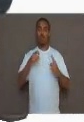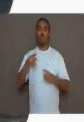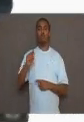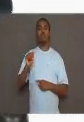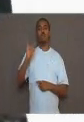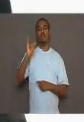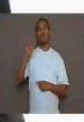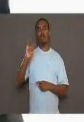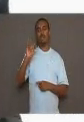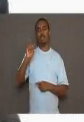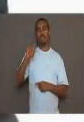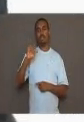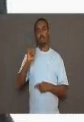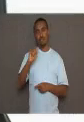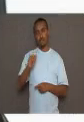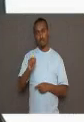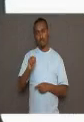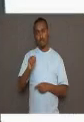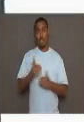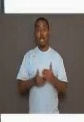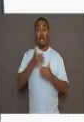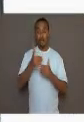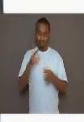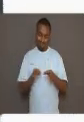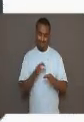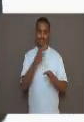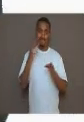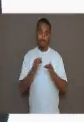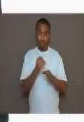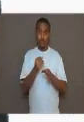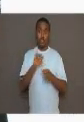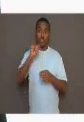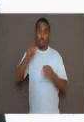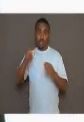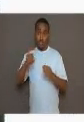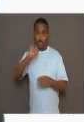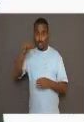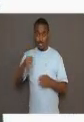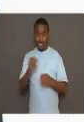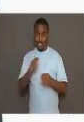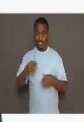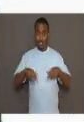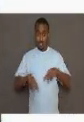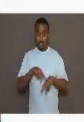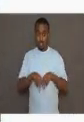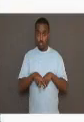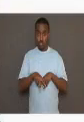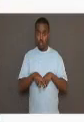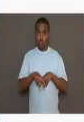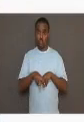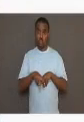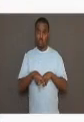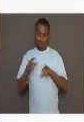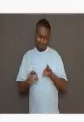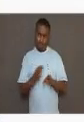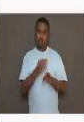Pakistan. After being sewn, the jeans are stone washed using pumice